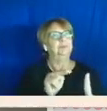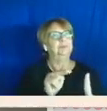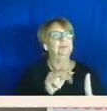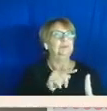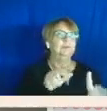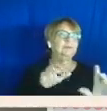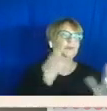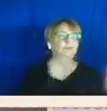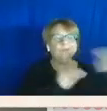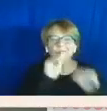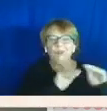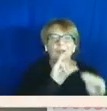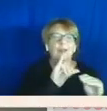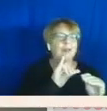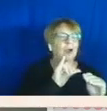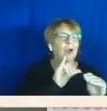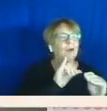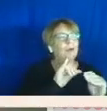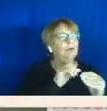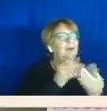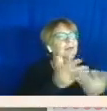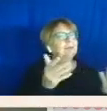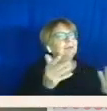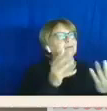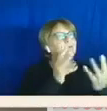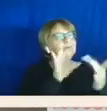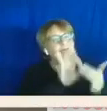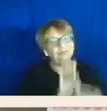Great. Well, let me give you